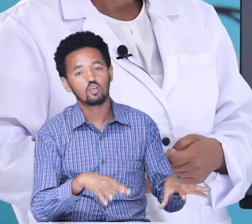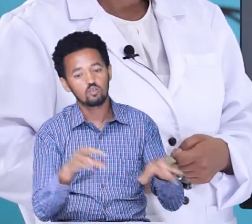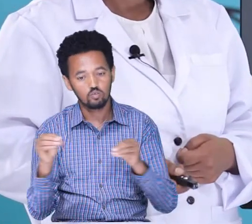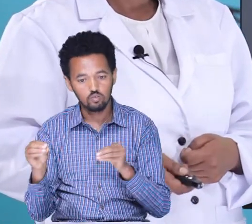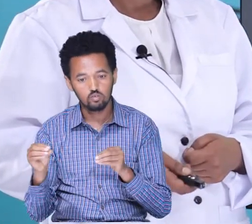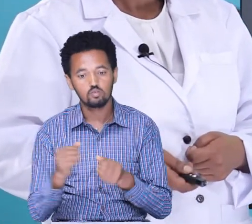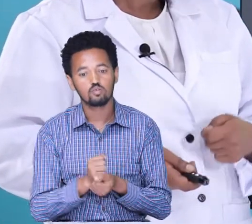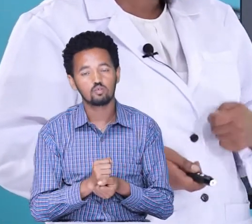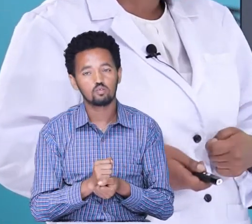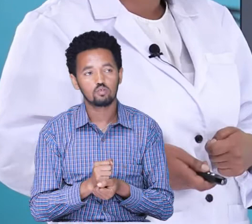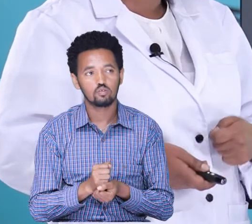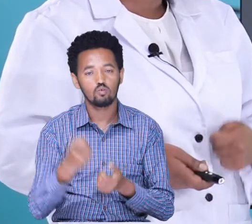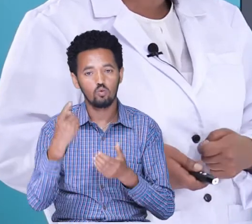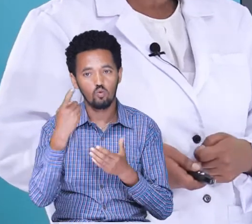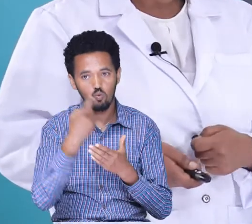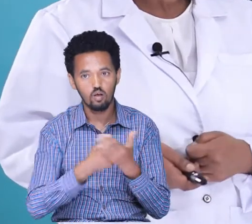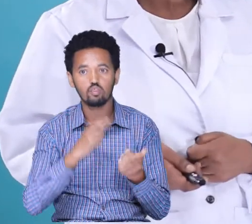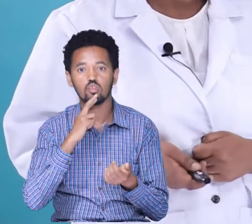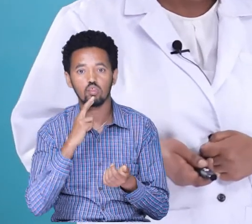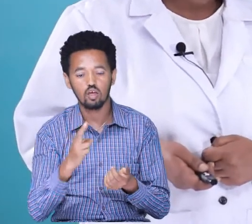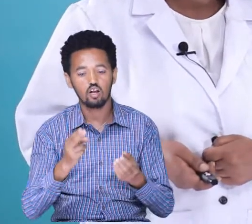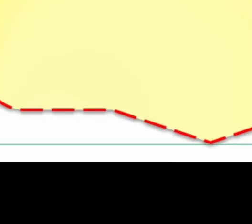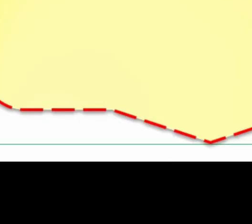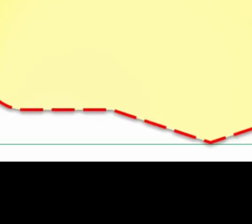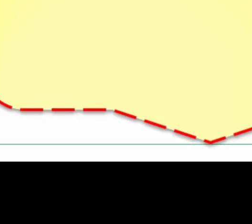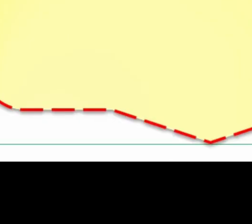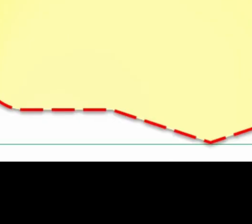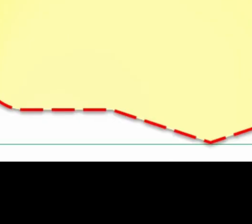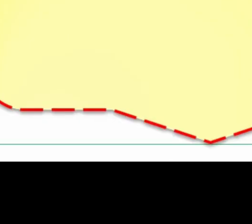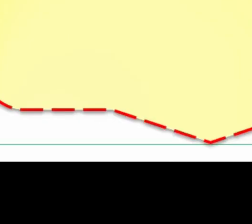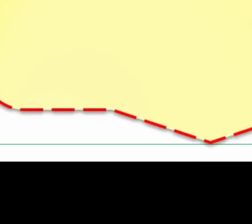Students, what are ocean currents?